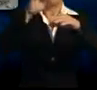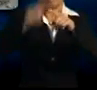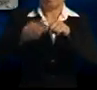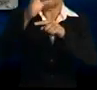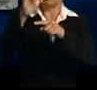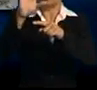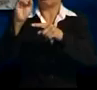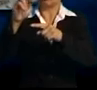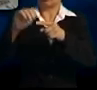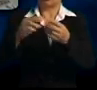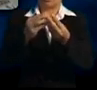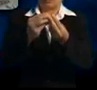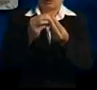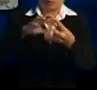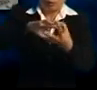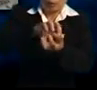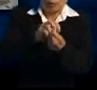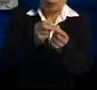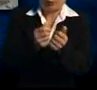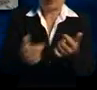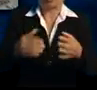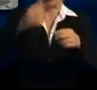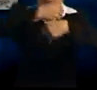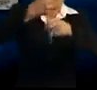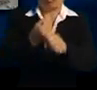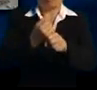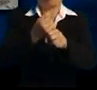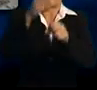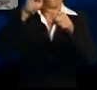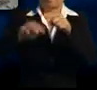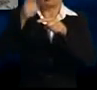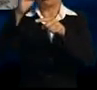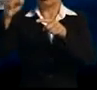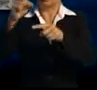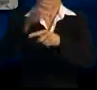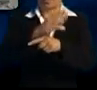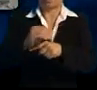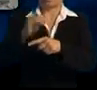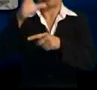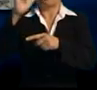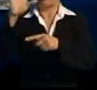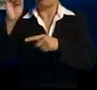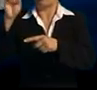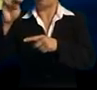carbonates decompose to form metal oxides and carbon dioxide upon heating.